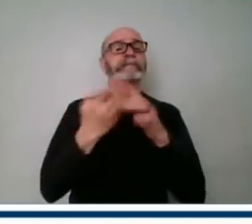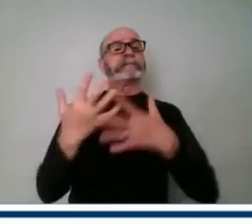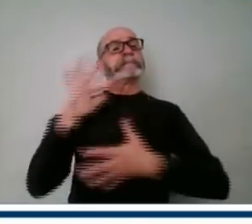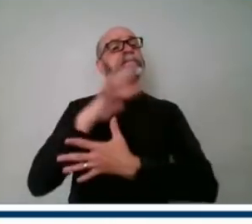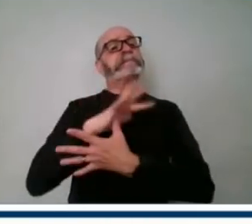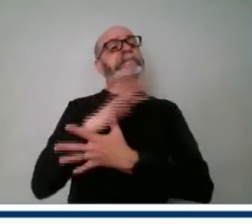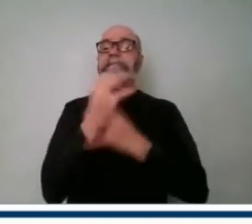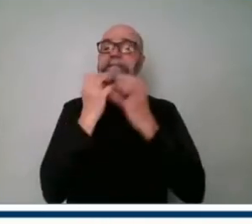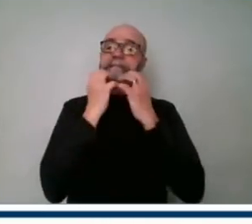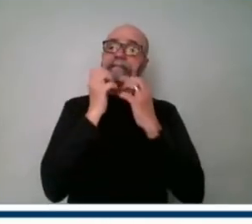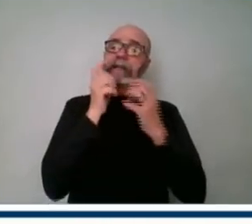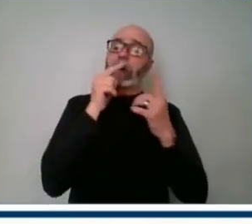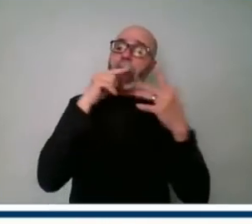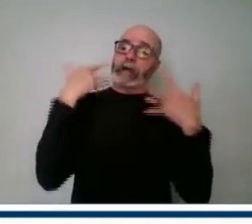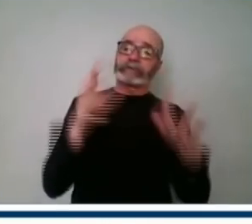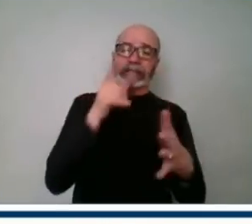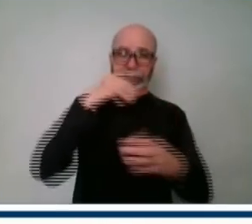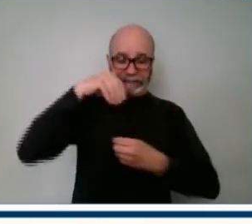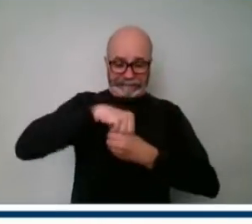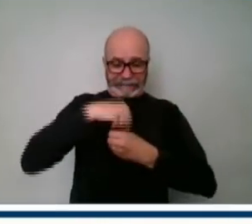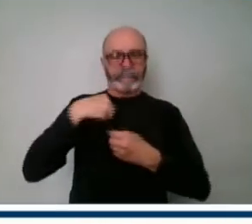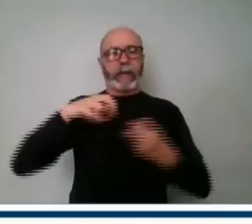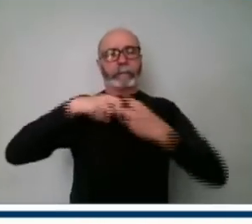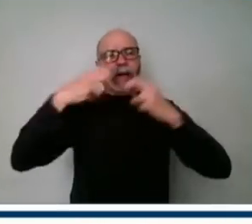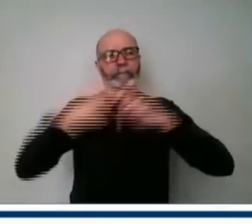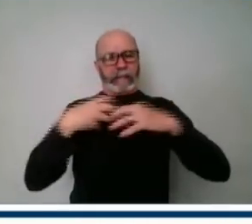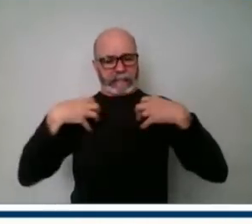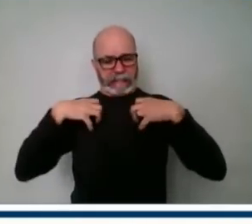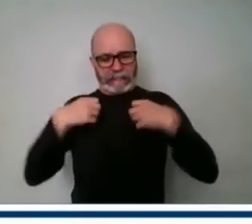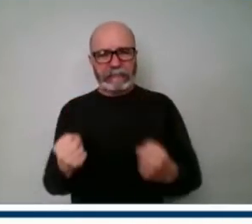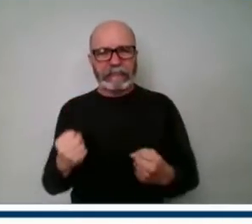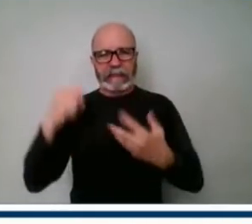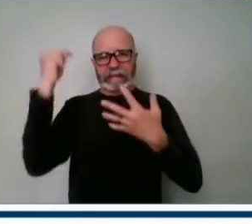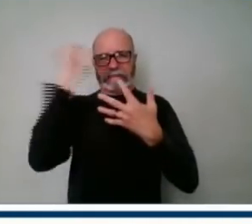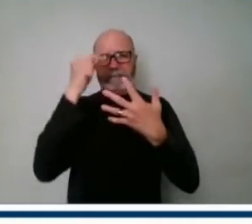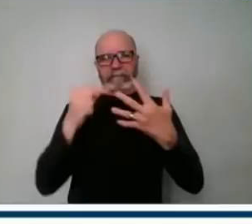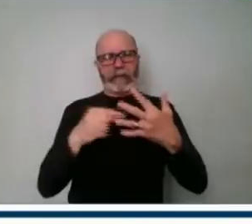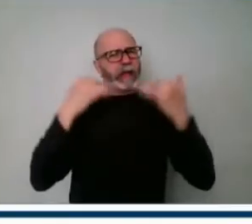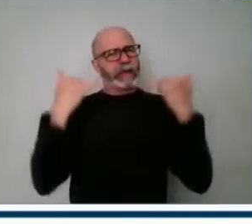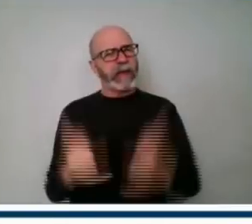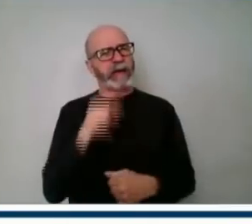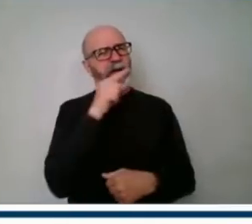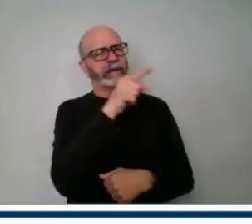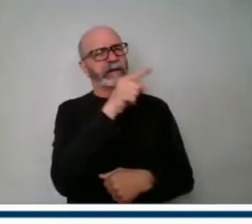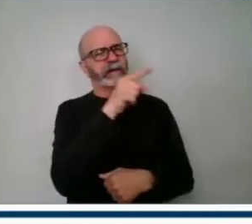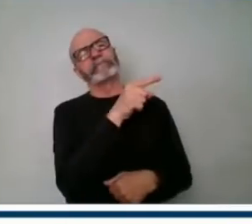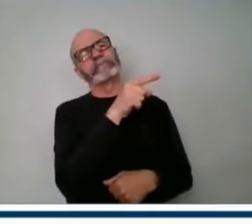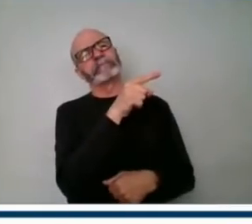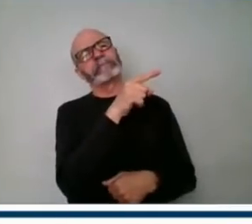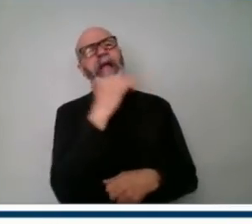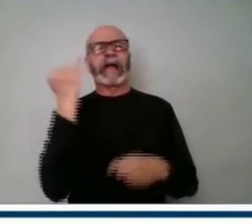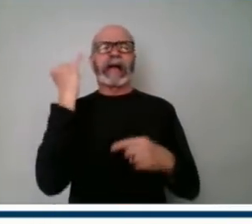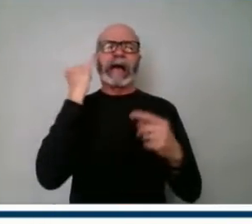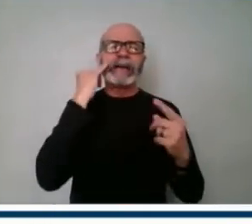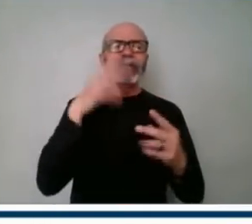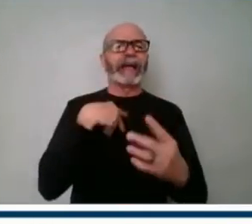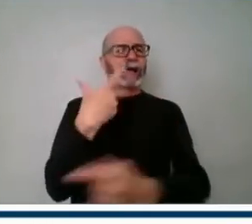even our neighboring Atlantic provinces. You've told us that would slow down the rollout. So I'm wondering,